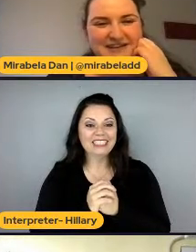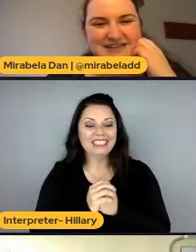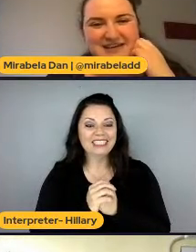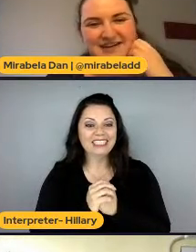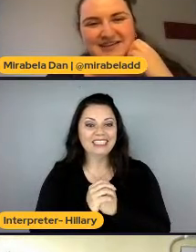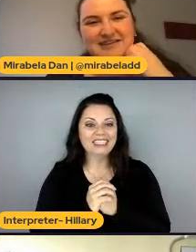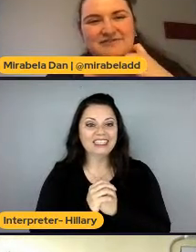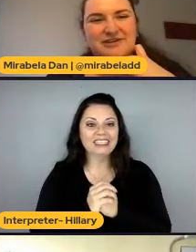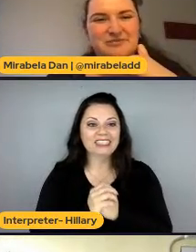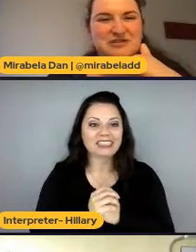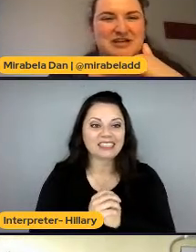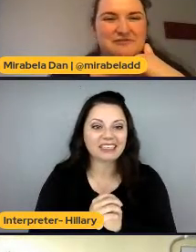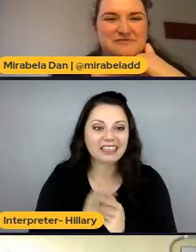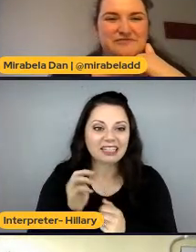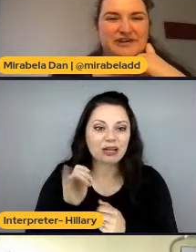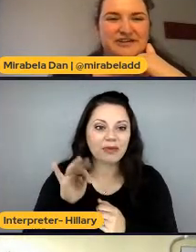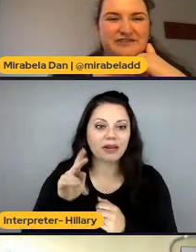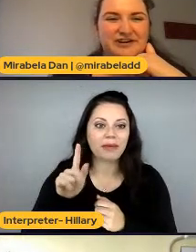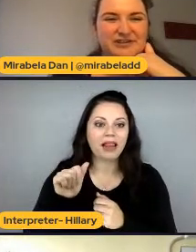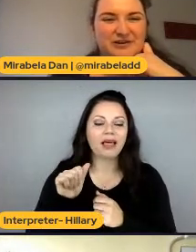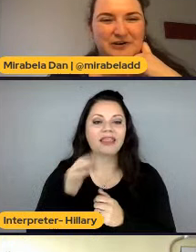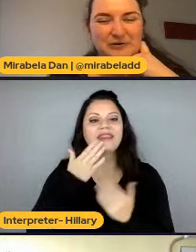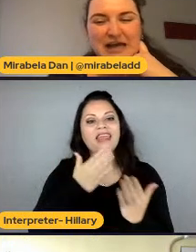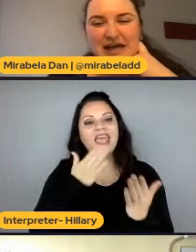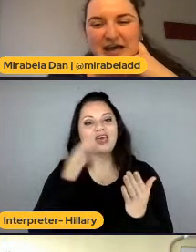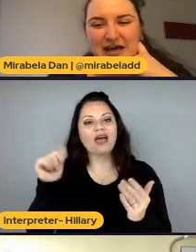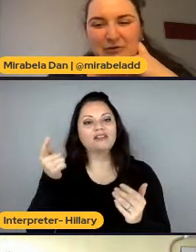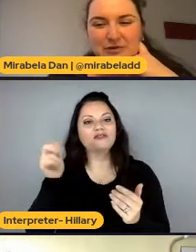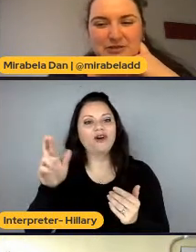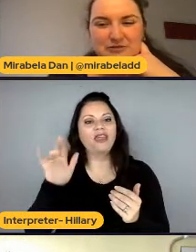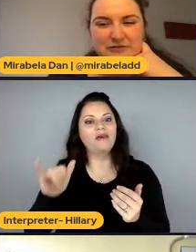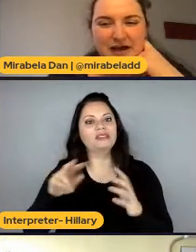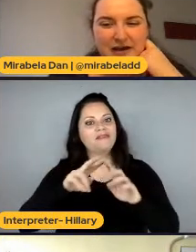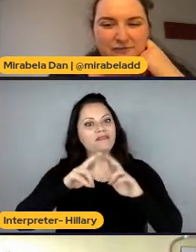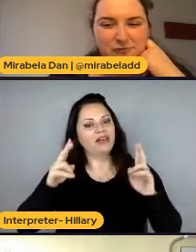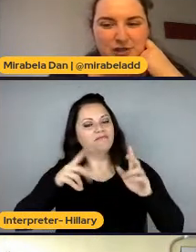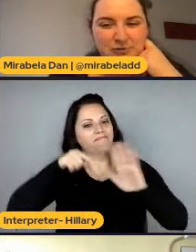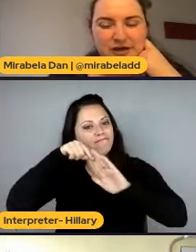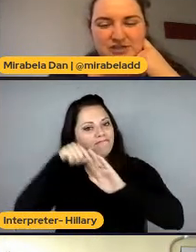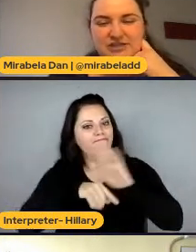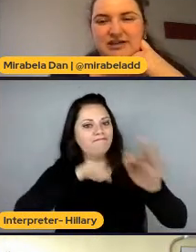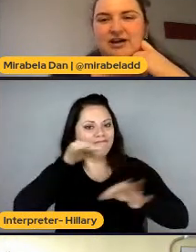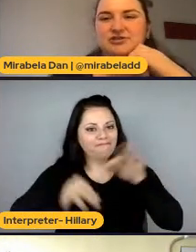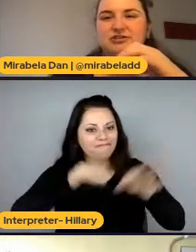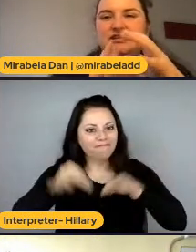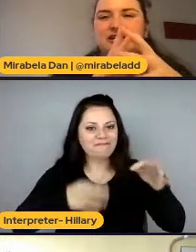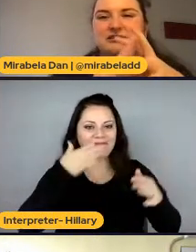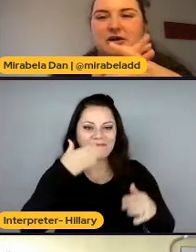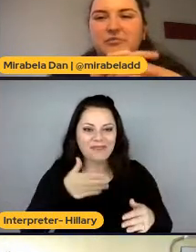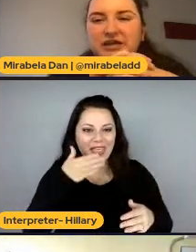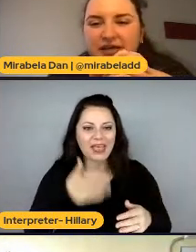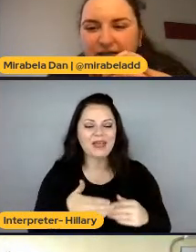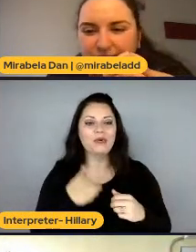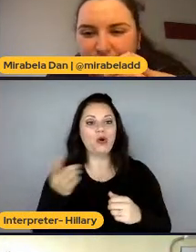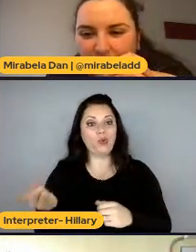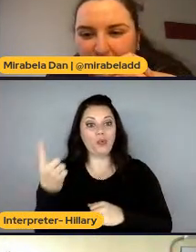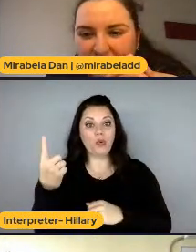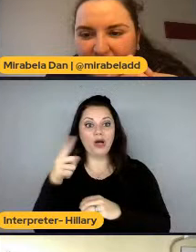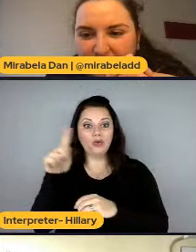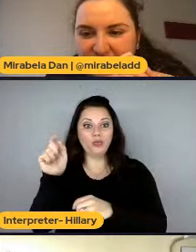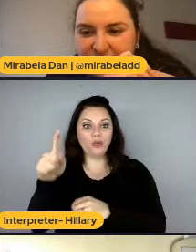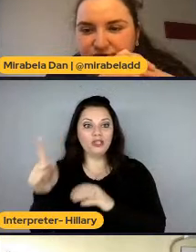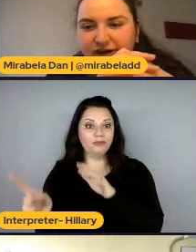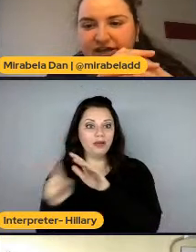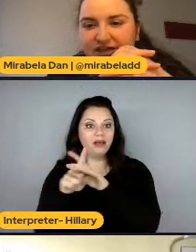Thank you, Ansgar. Thank you very much. That was very, very thorough. We do have one question actually that's come in